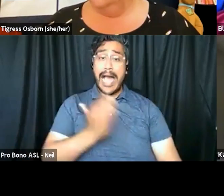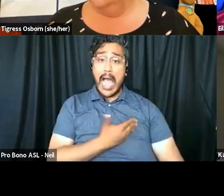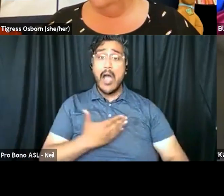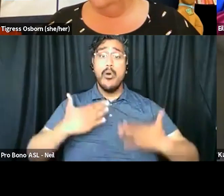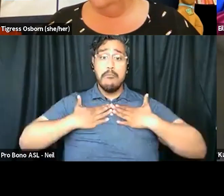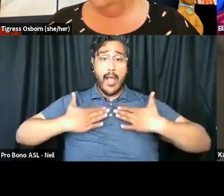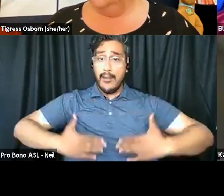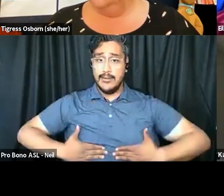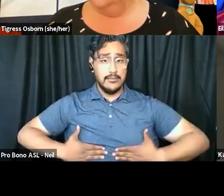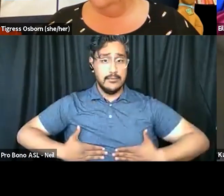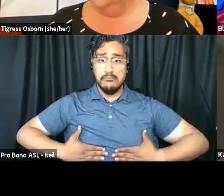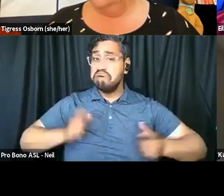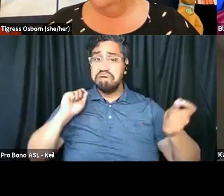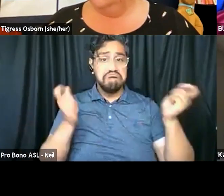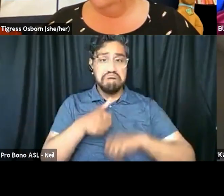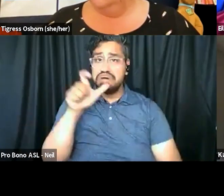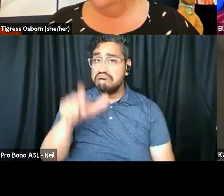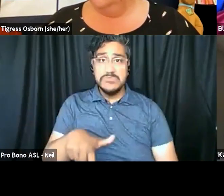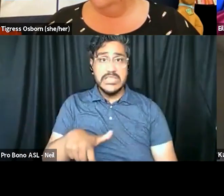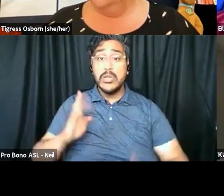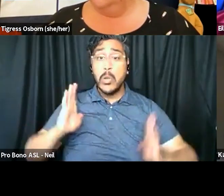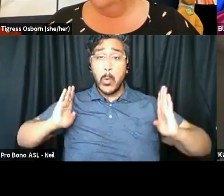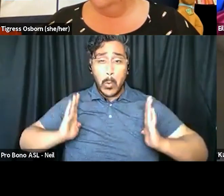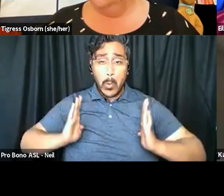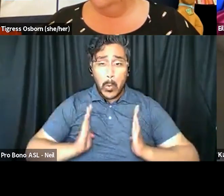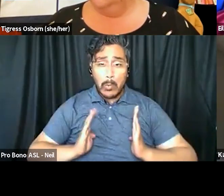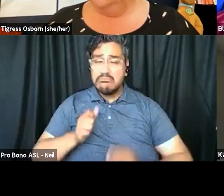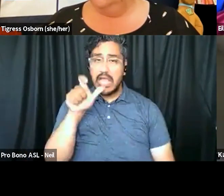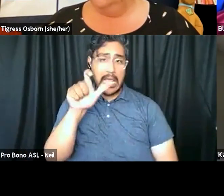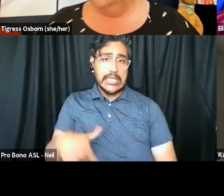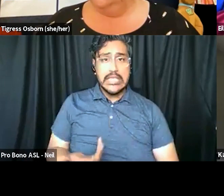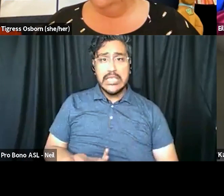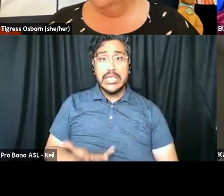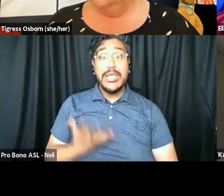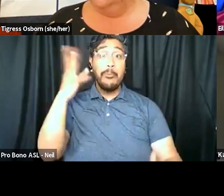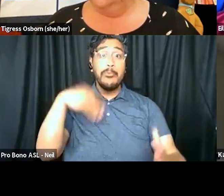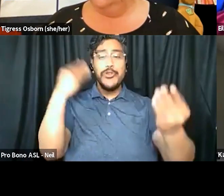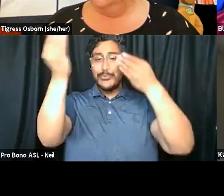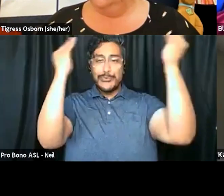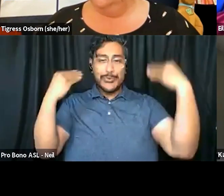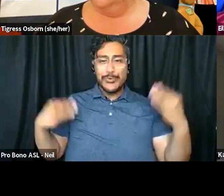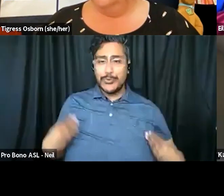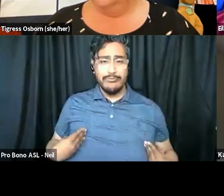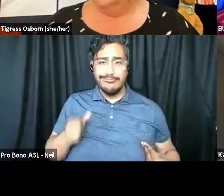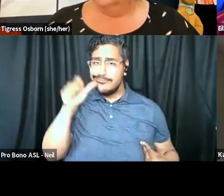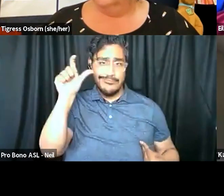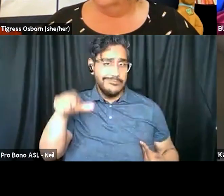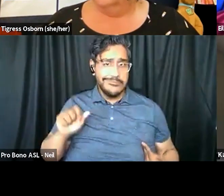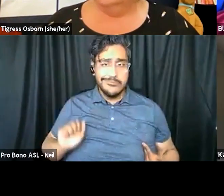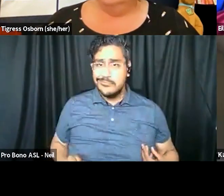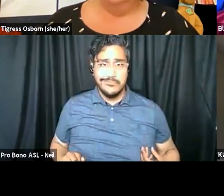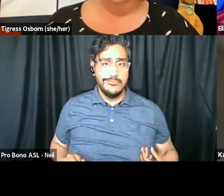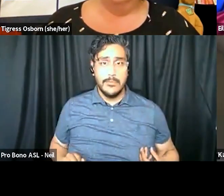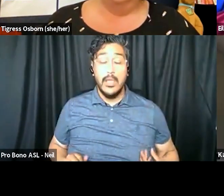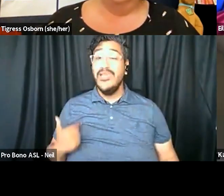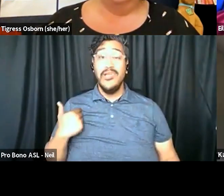need to change them, shrink them, or properly accessorize them. We are not here on this